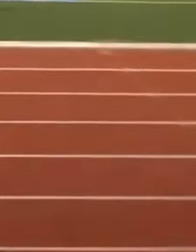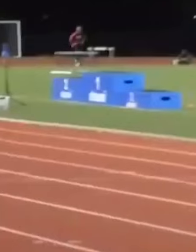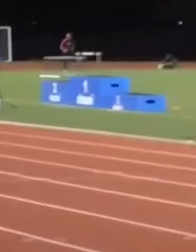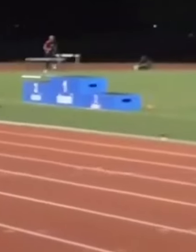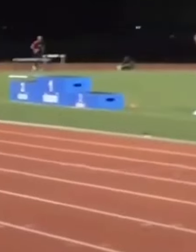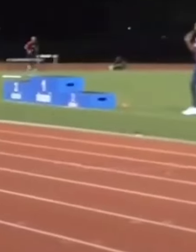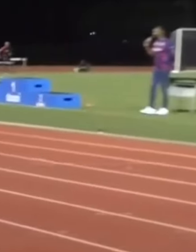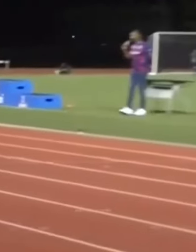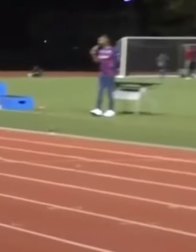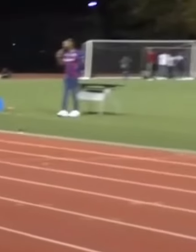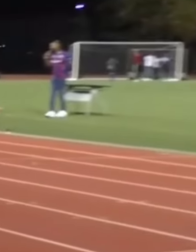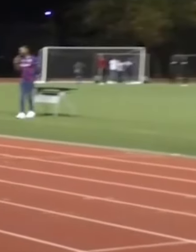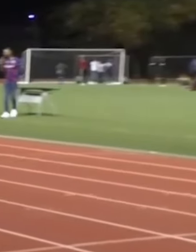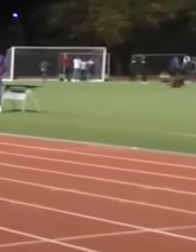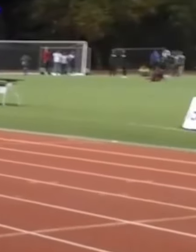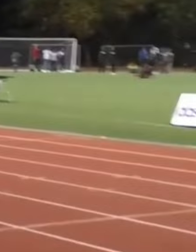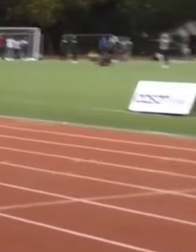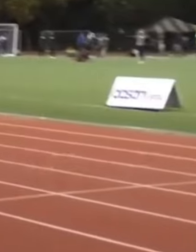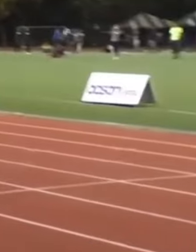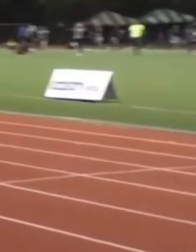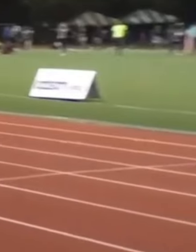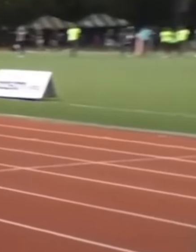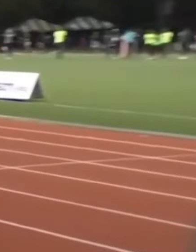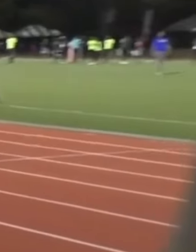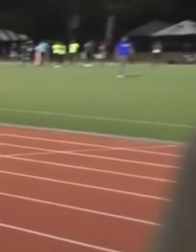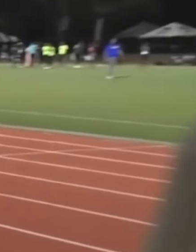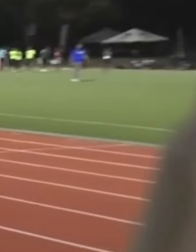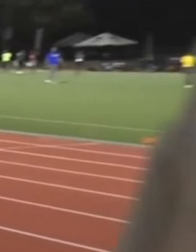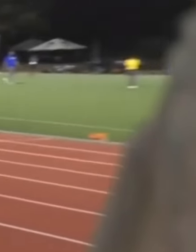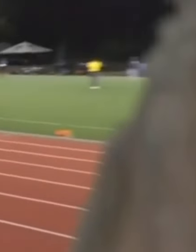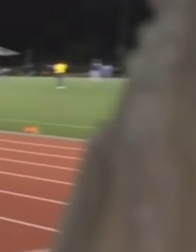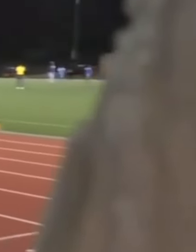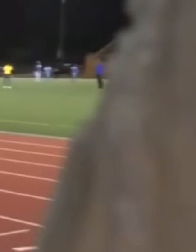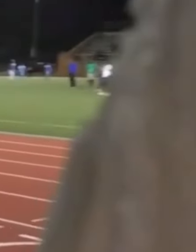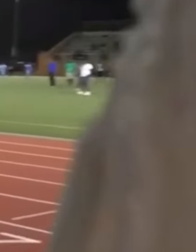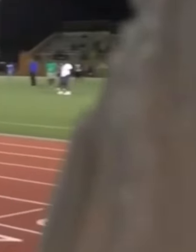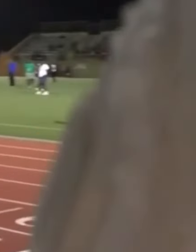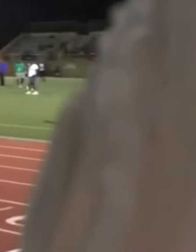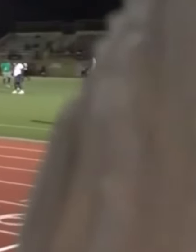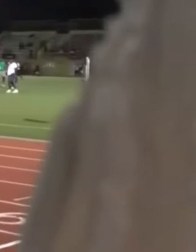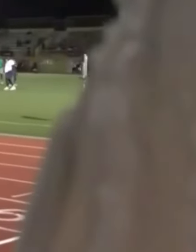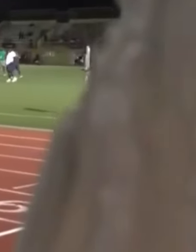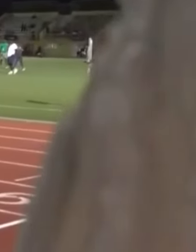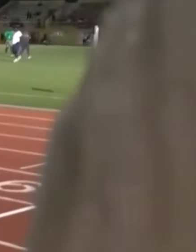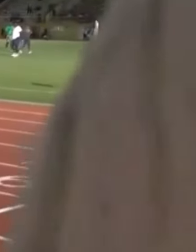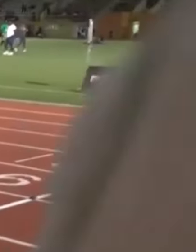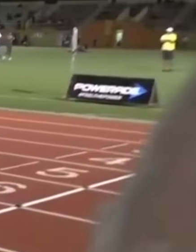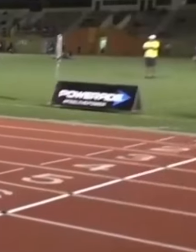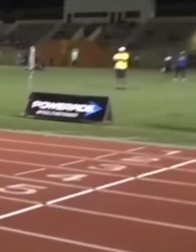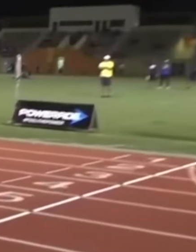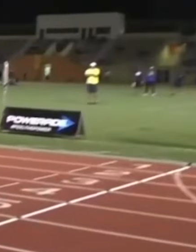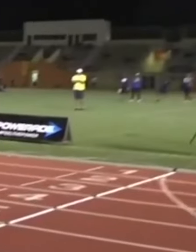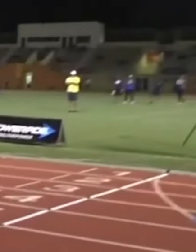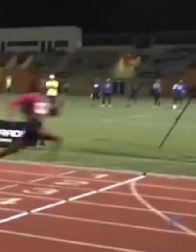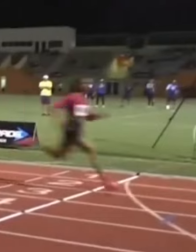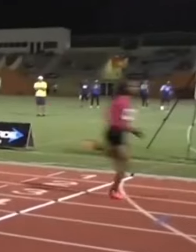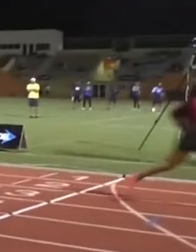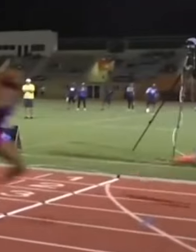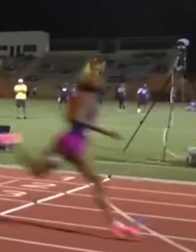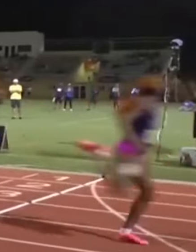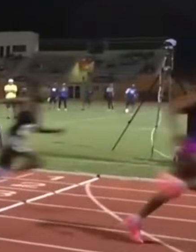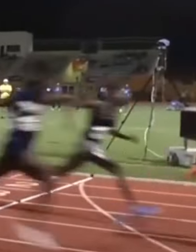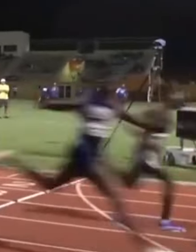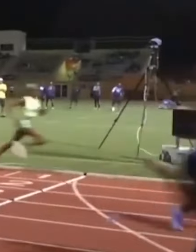Athletics website as qualified for the Olympics by the way of world rankings for the 100-meter event. She has a season's best time